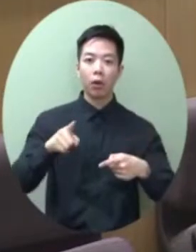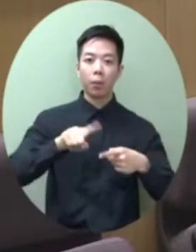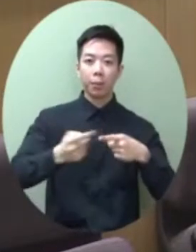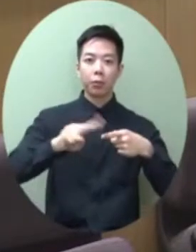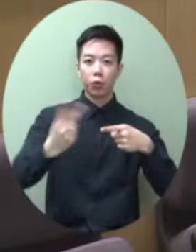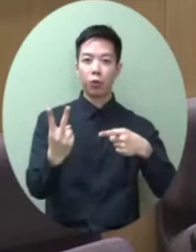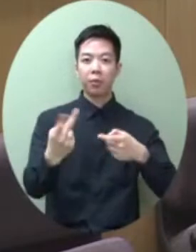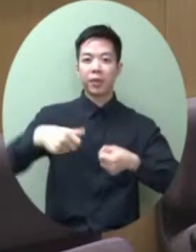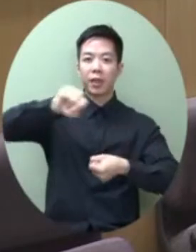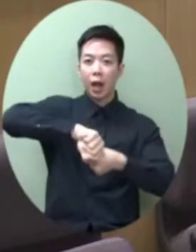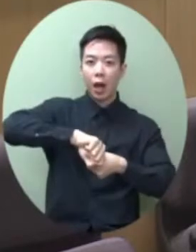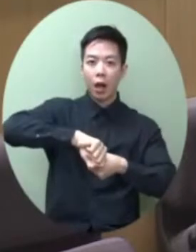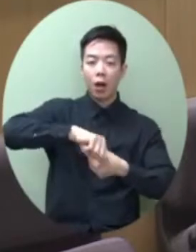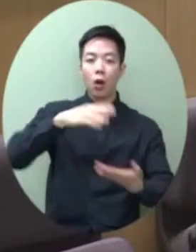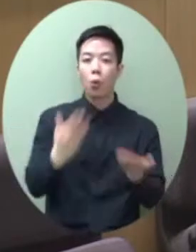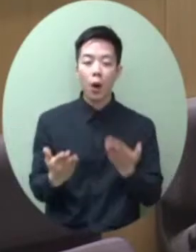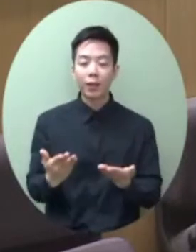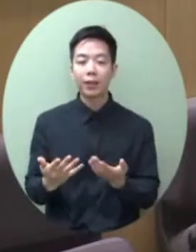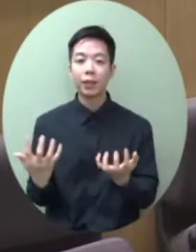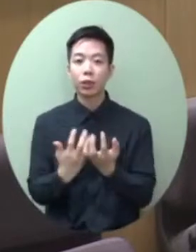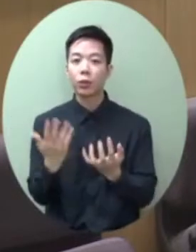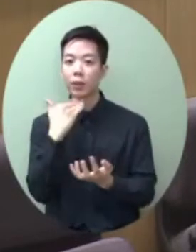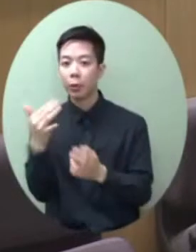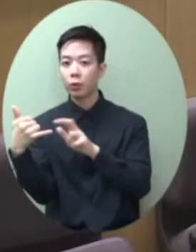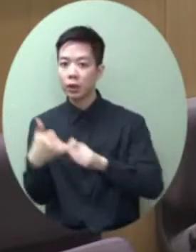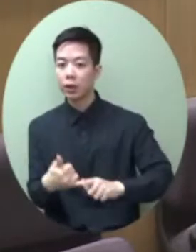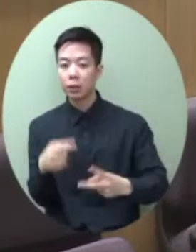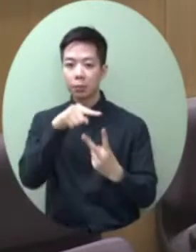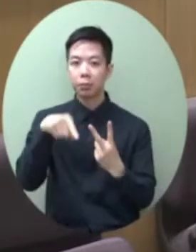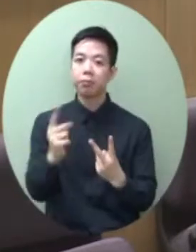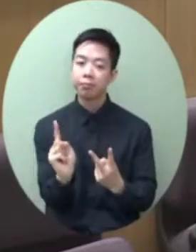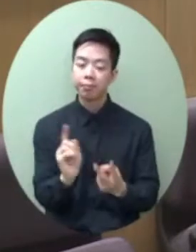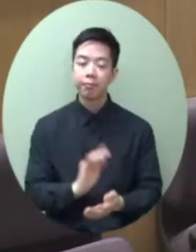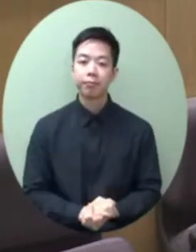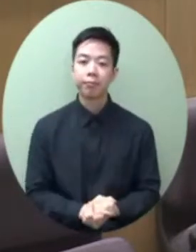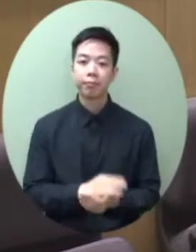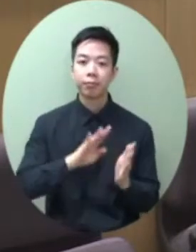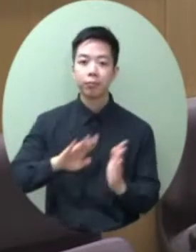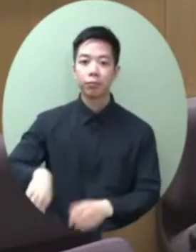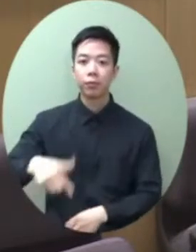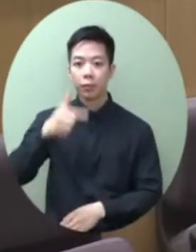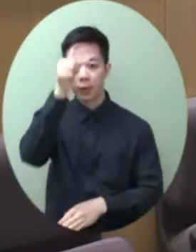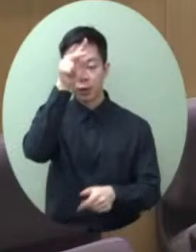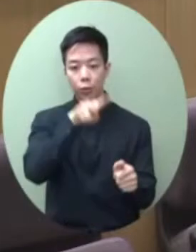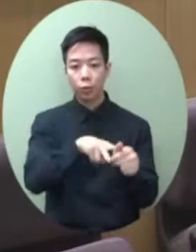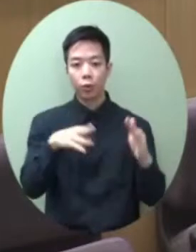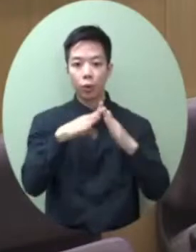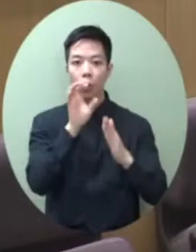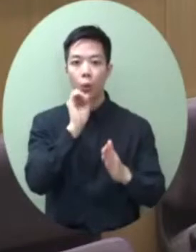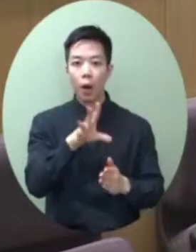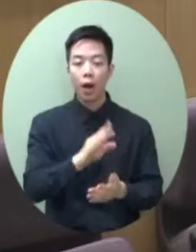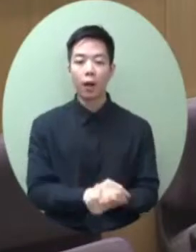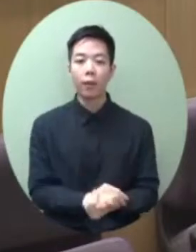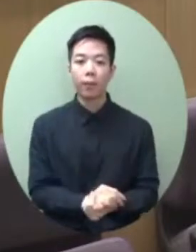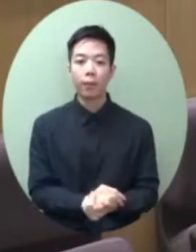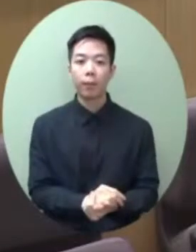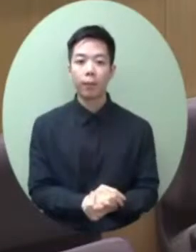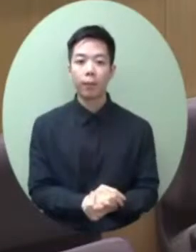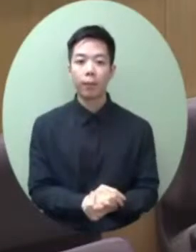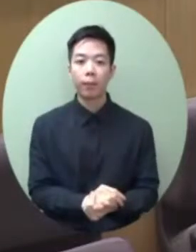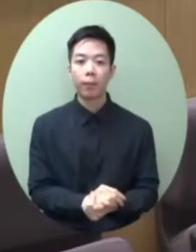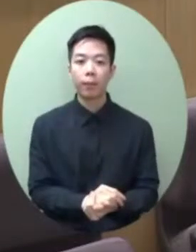which contribute to the exponential growth in caseload? And for the hospital authority that you